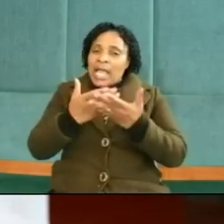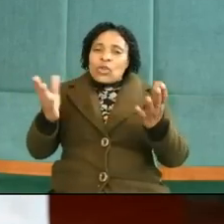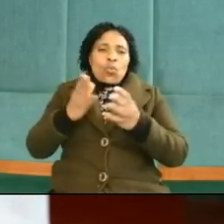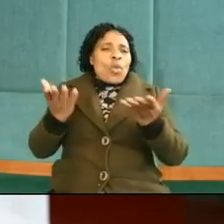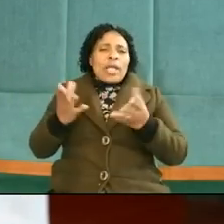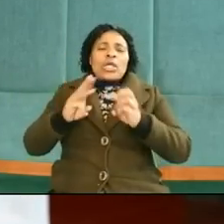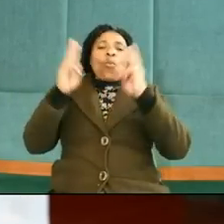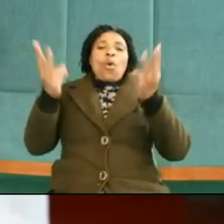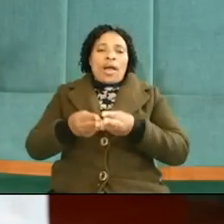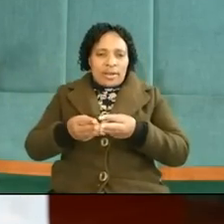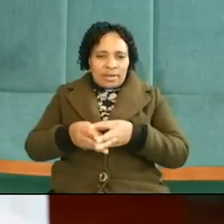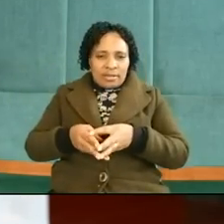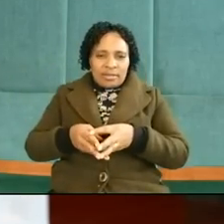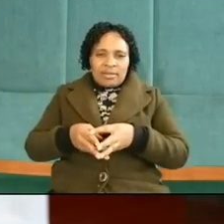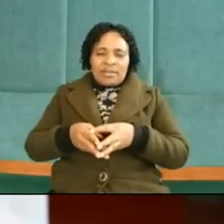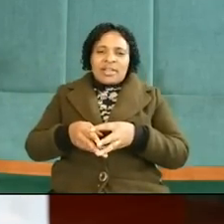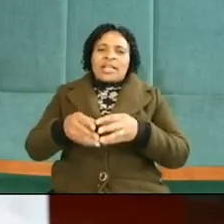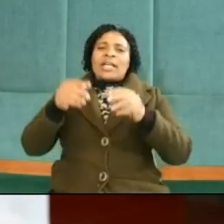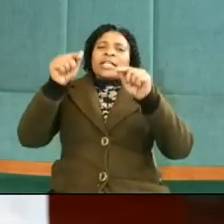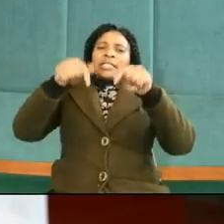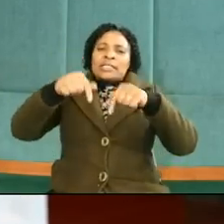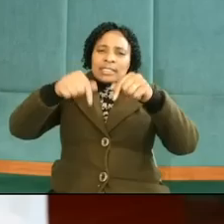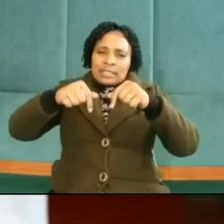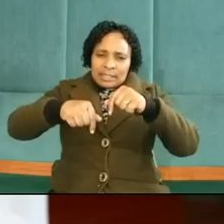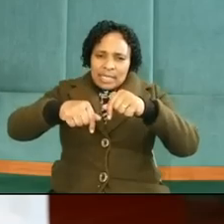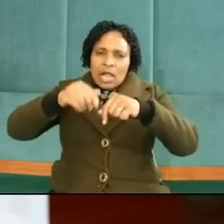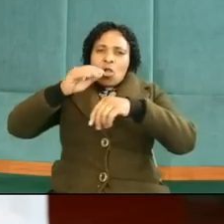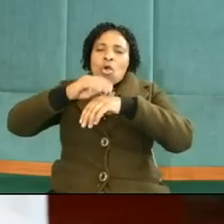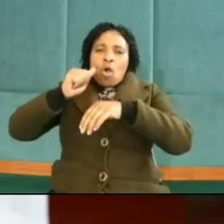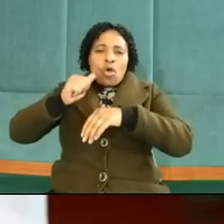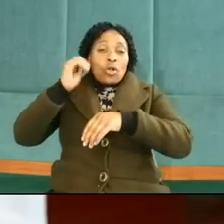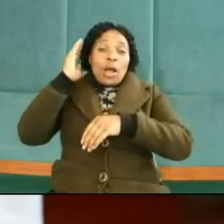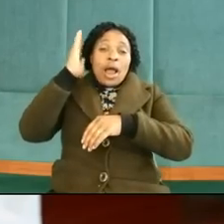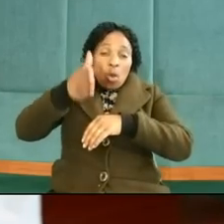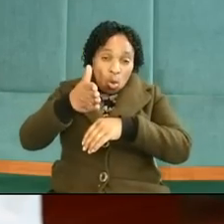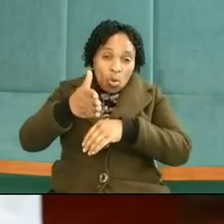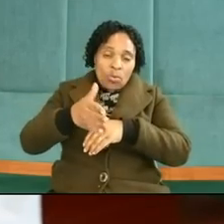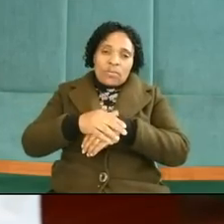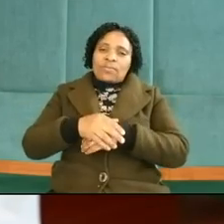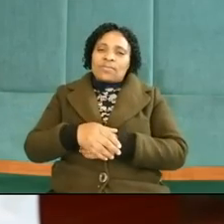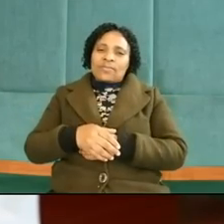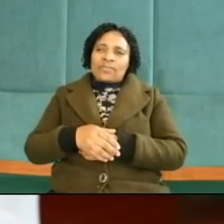the planet, is the curtain call. Hey!